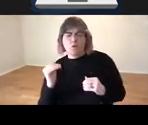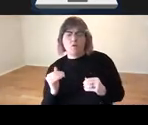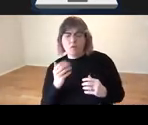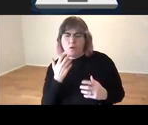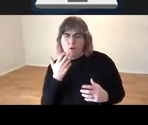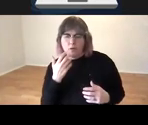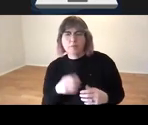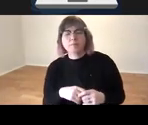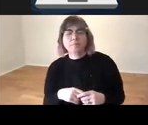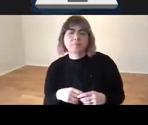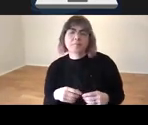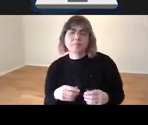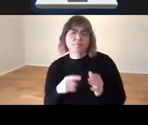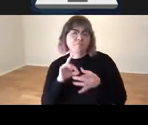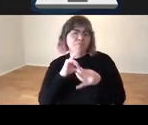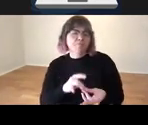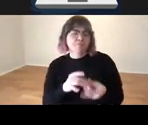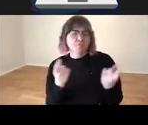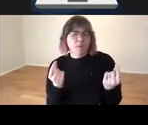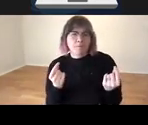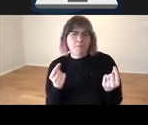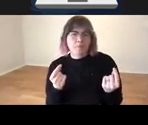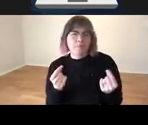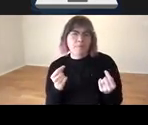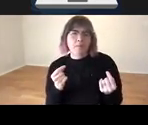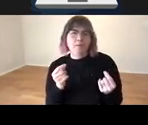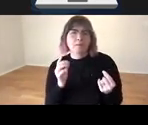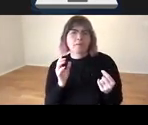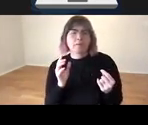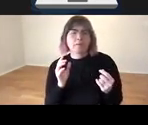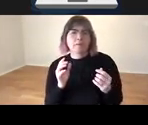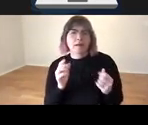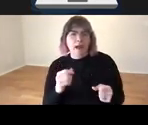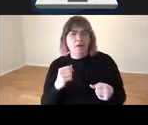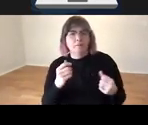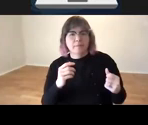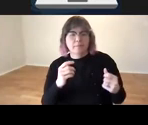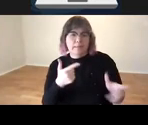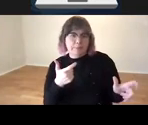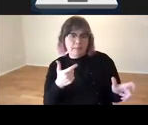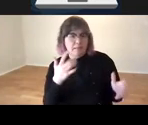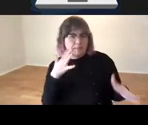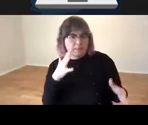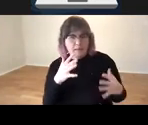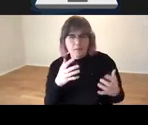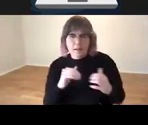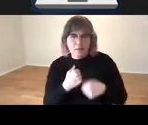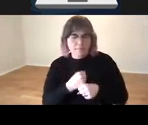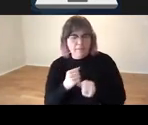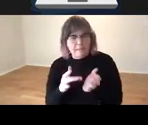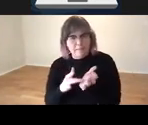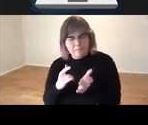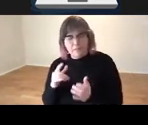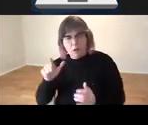calls. And that has to do in part by the propagation of sound. Transients are really utilizing low frequency